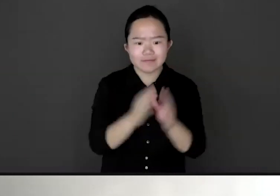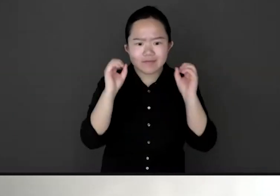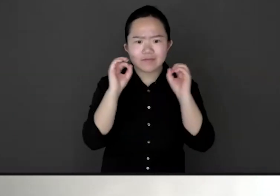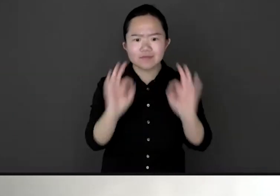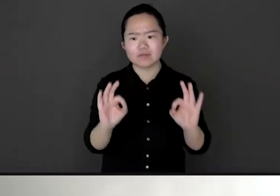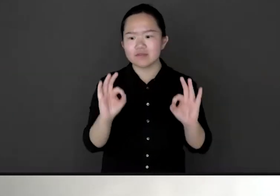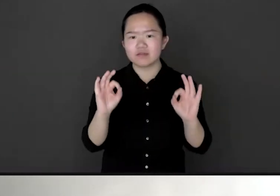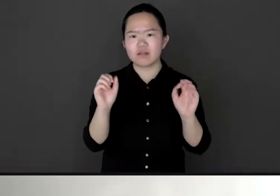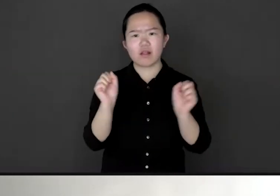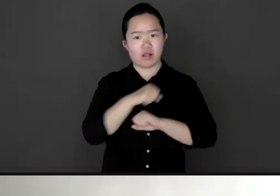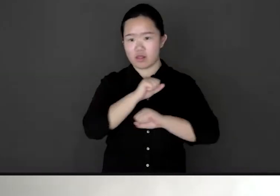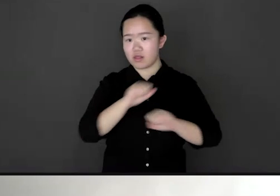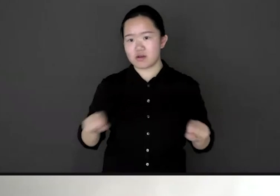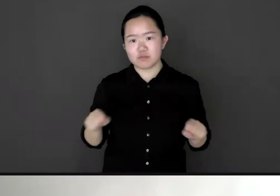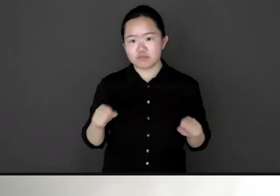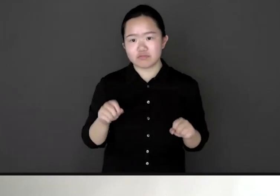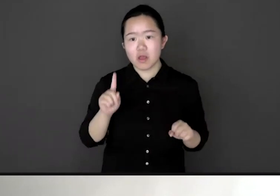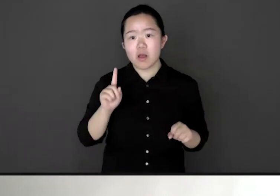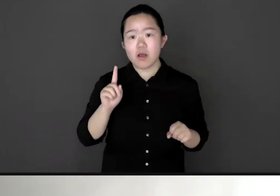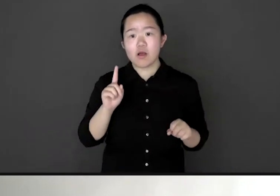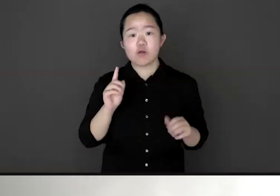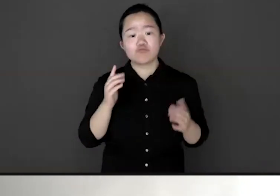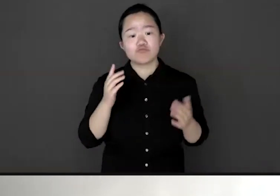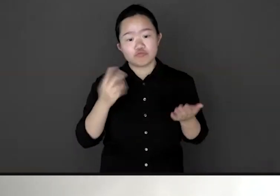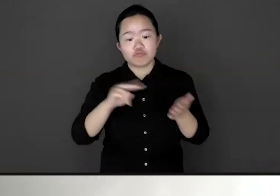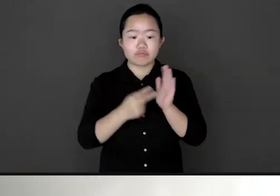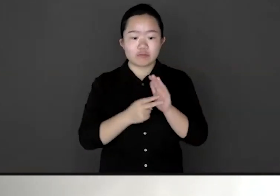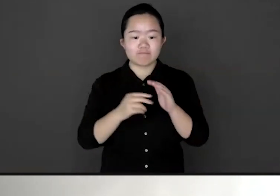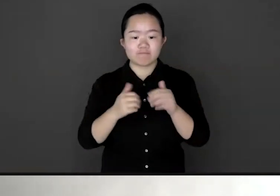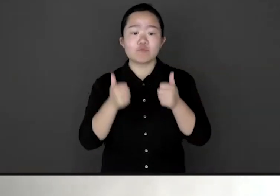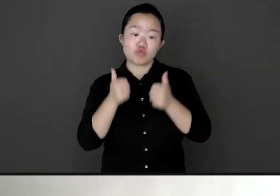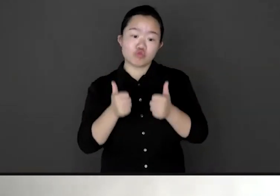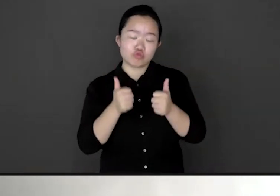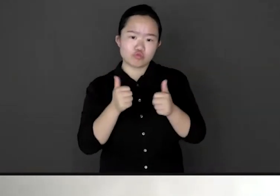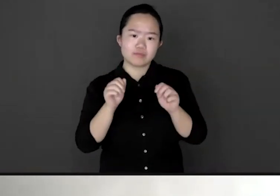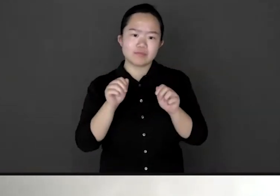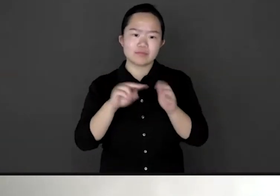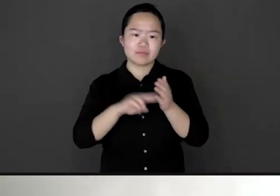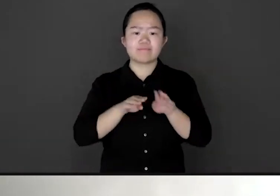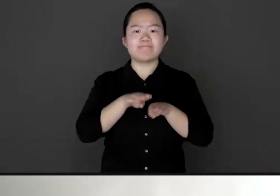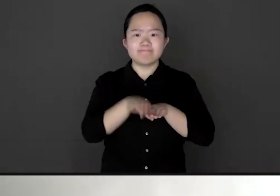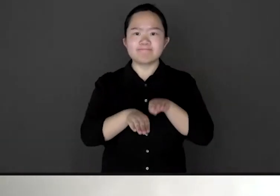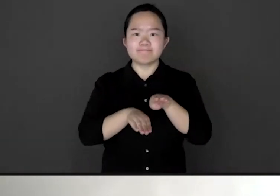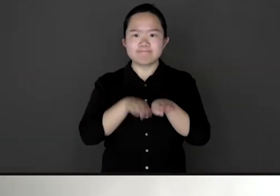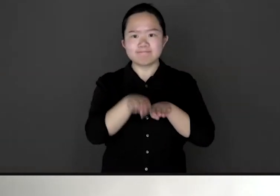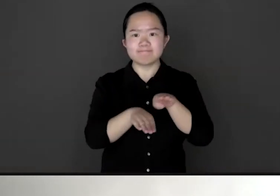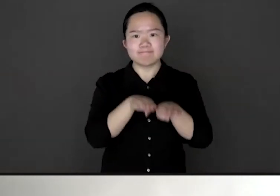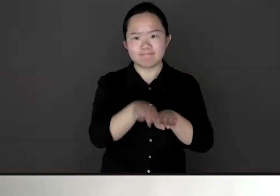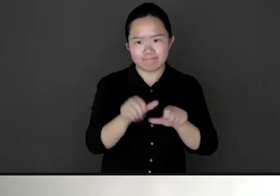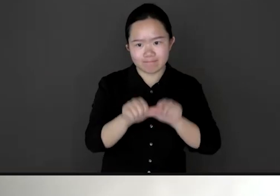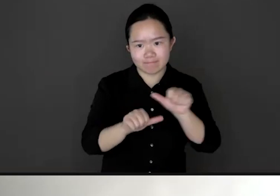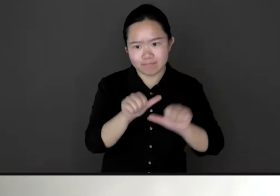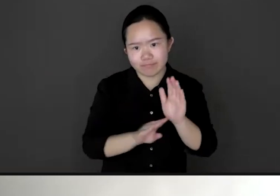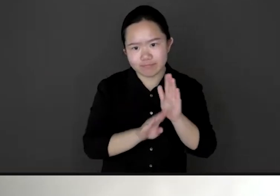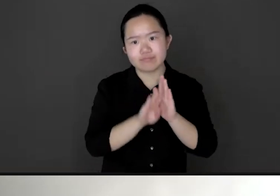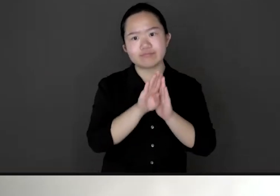to consume content and so many kinds of content that's out there. What kind of tools can be applied to pre-existing content? And here's where